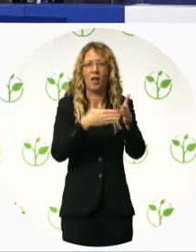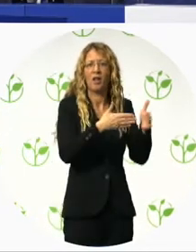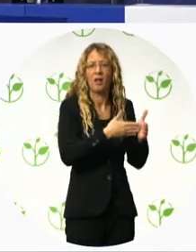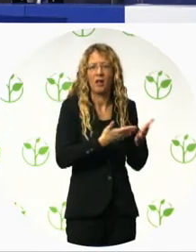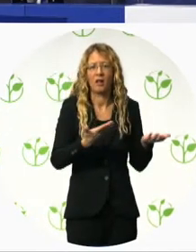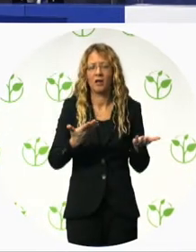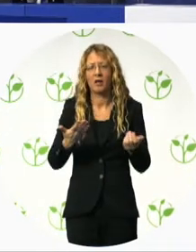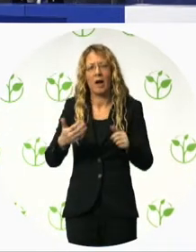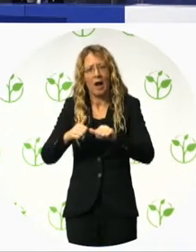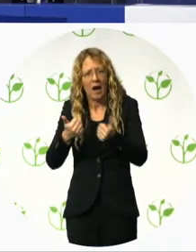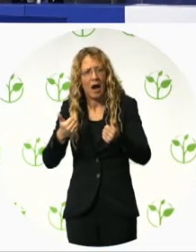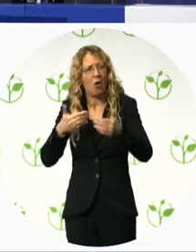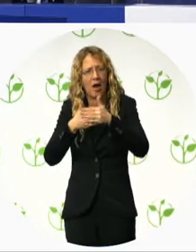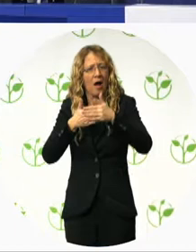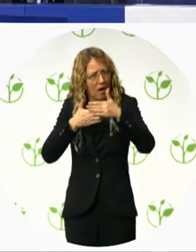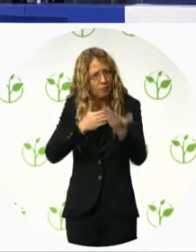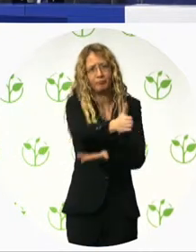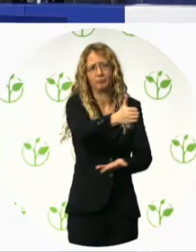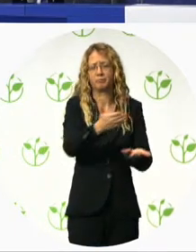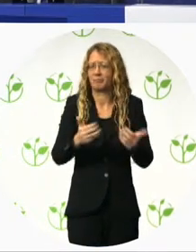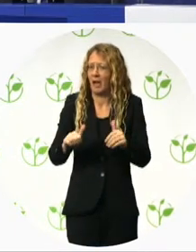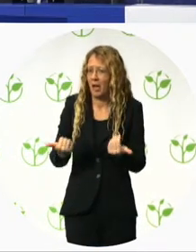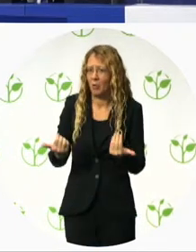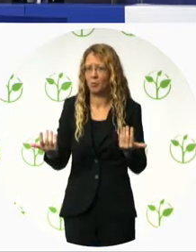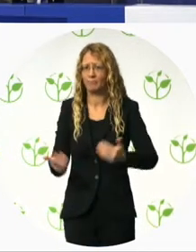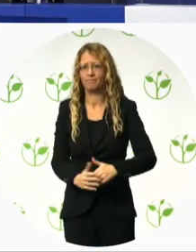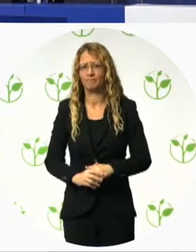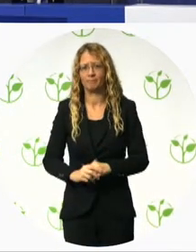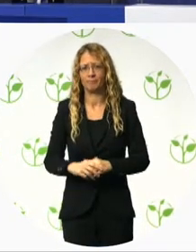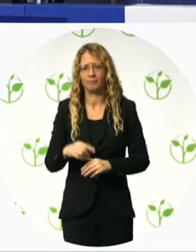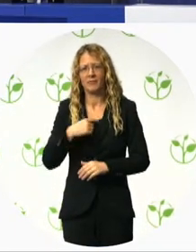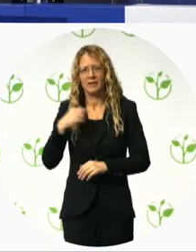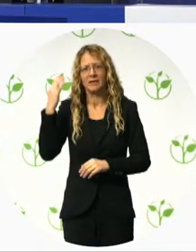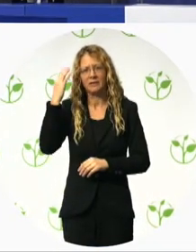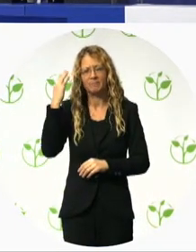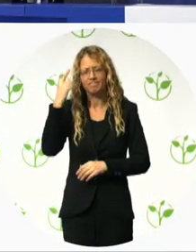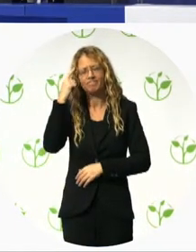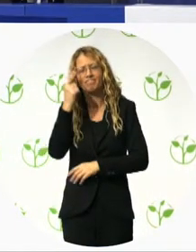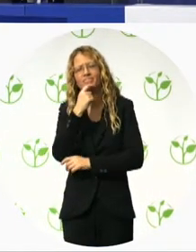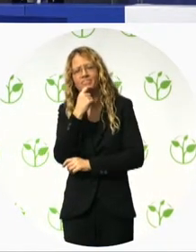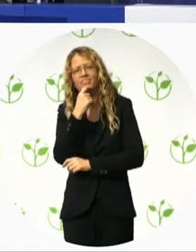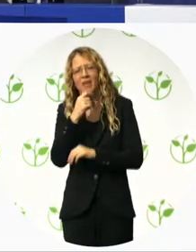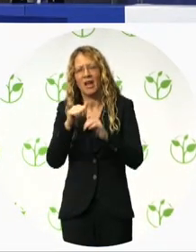about like an enterprise means that we need to consider number. The first time I talk to